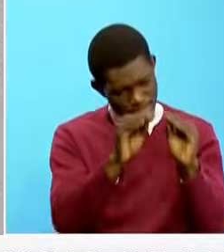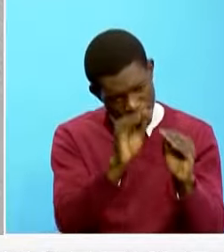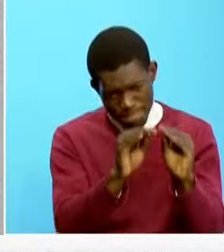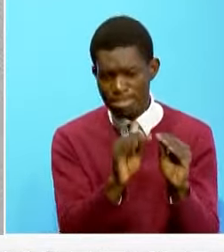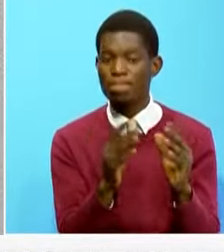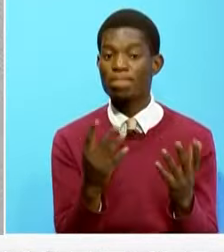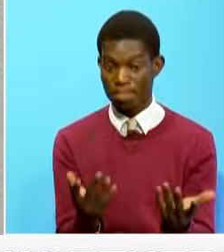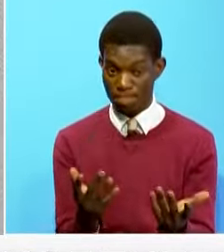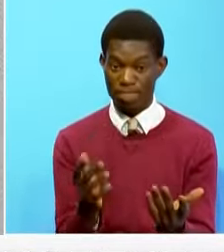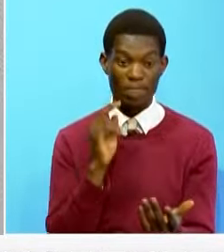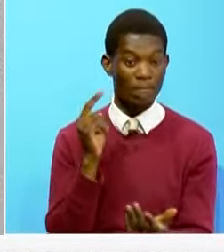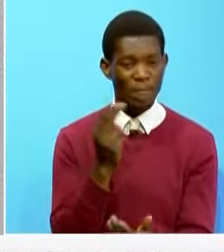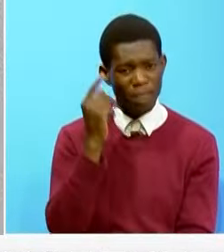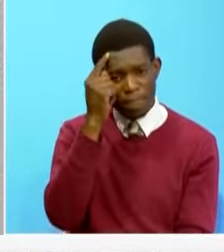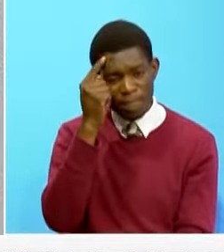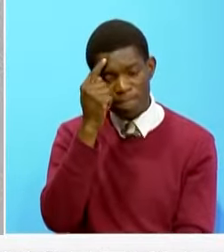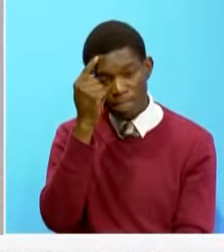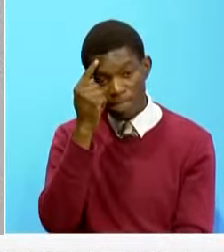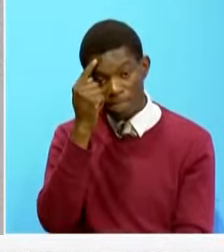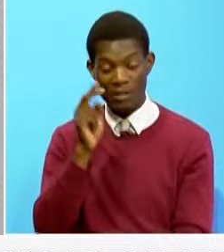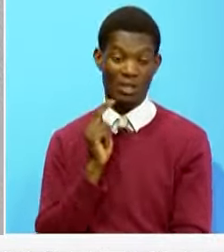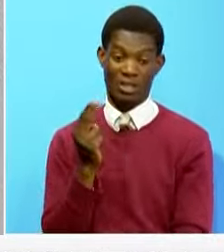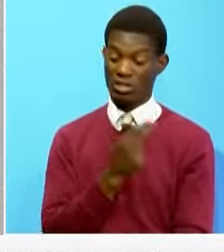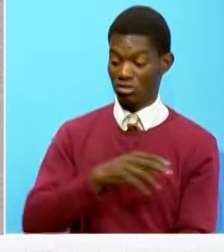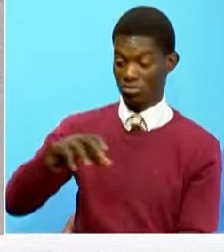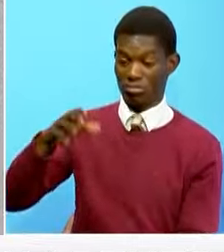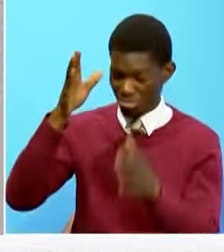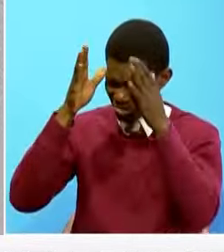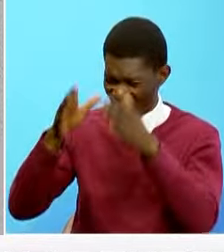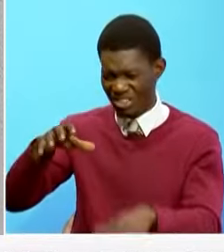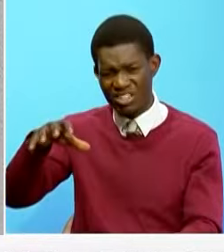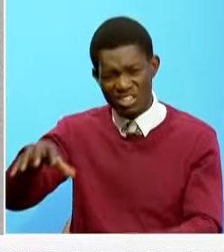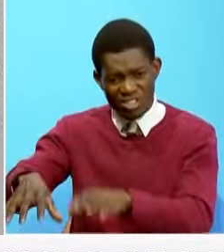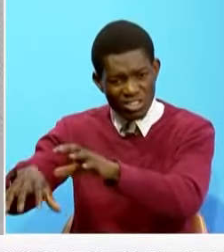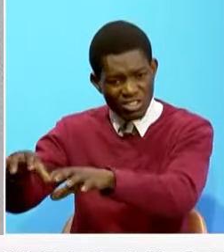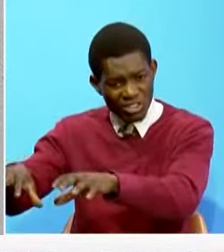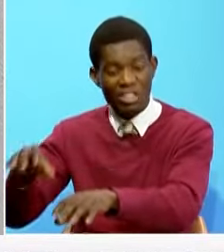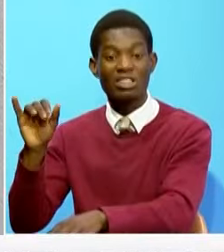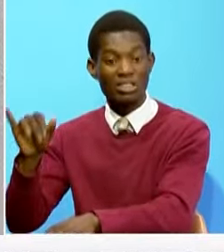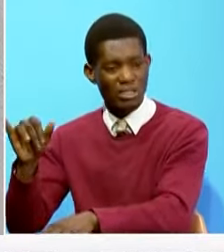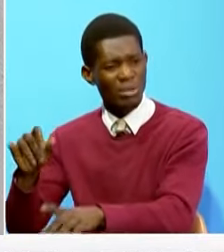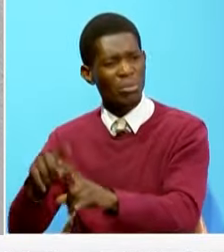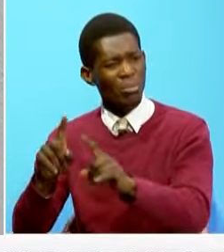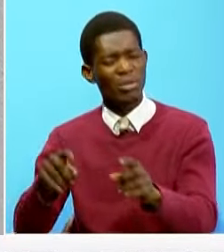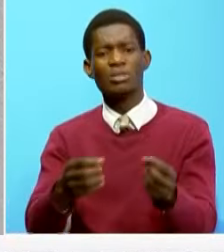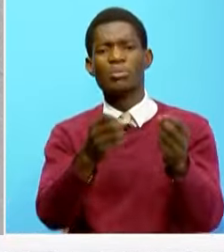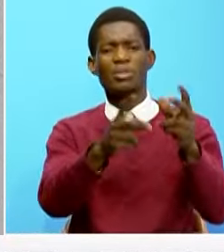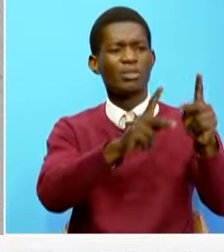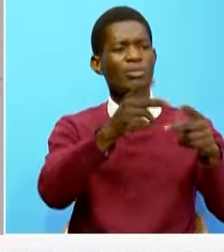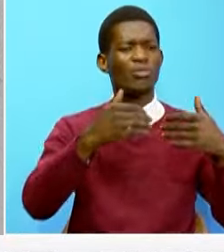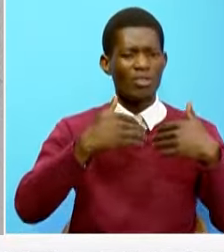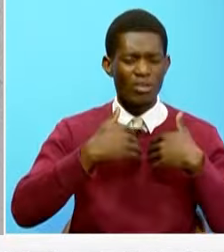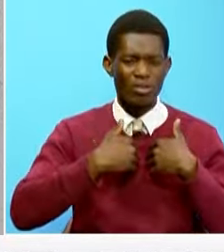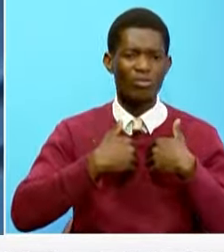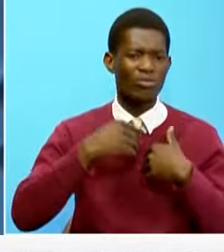By the grace of God, even though we are children's hospital, we have seen that the majority of people with hearing problems